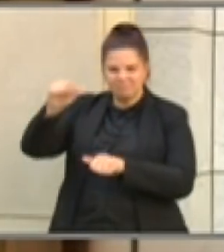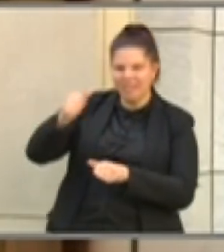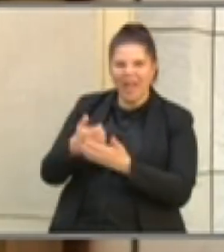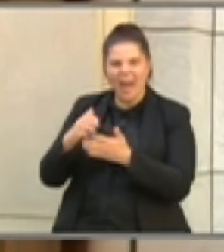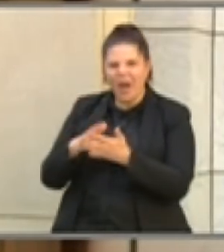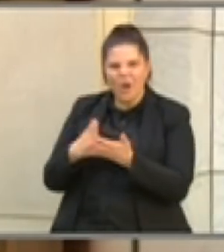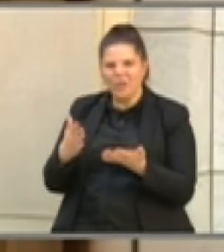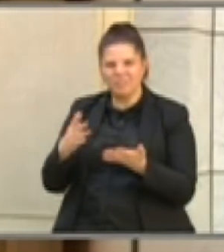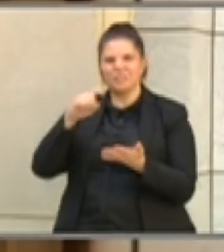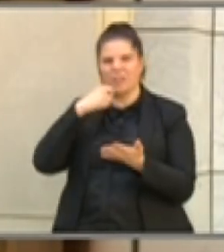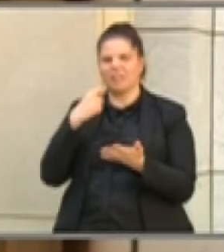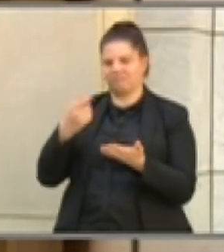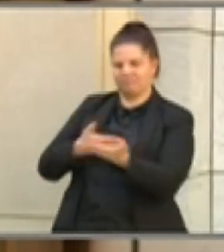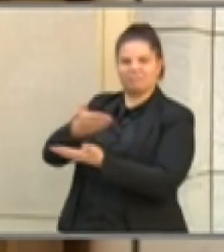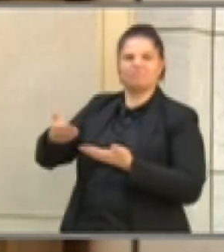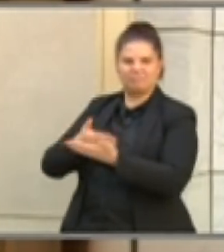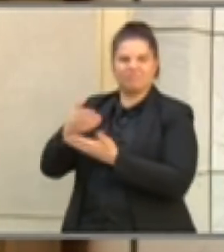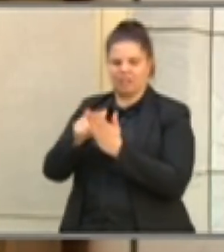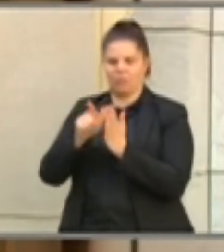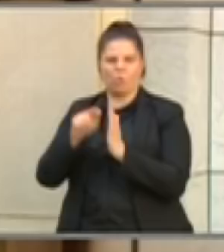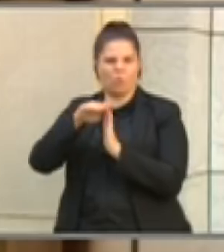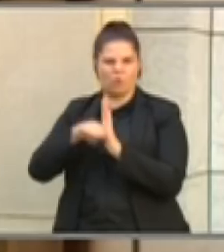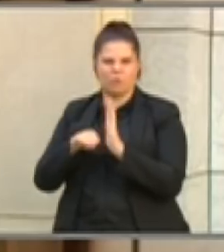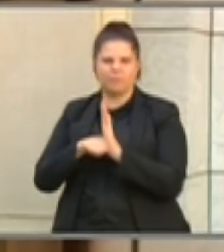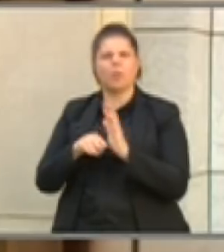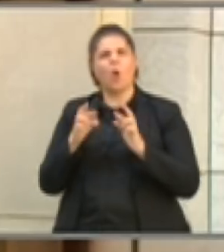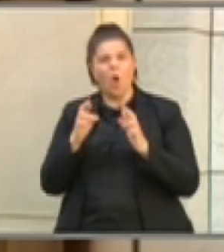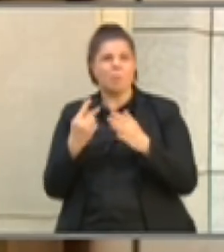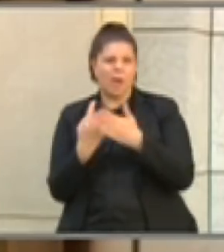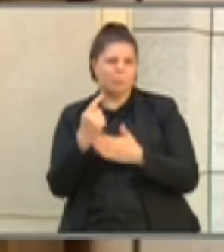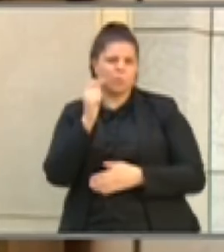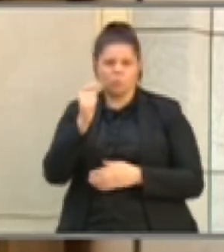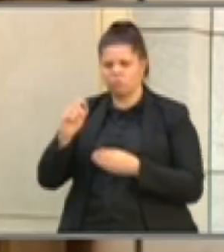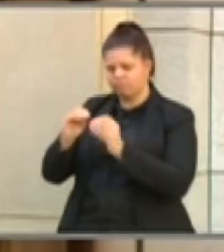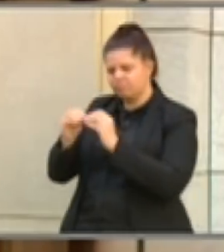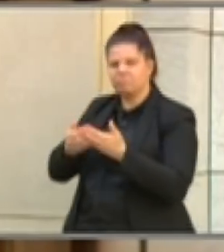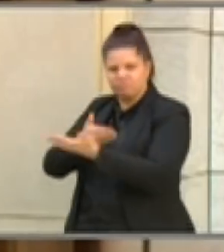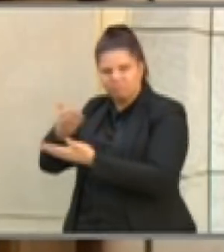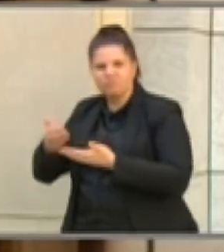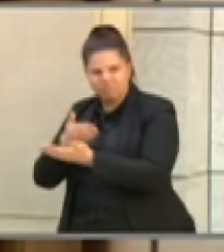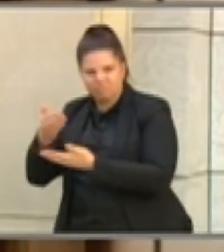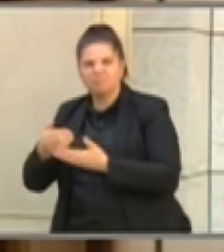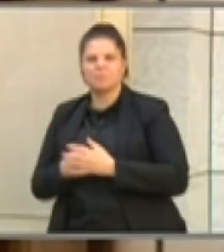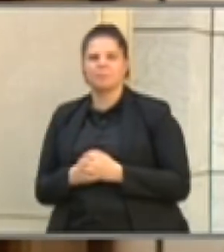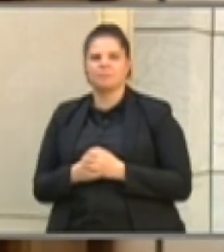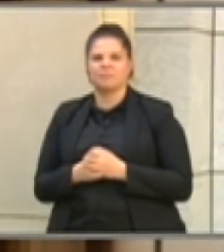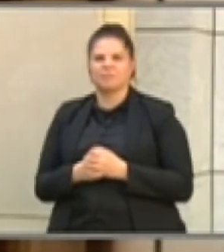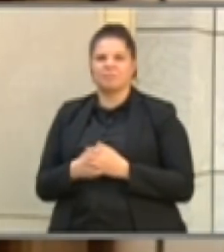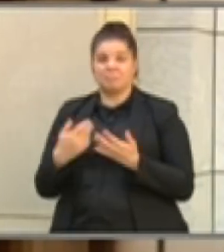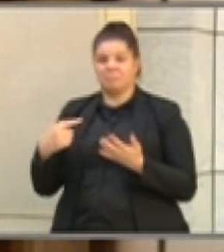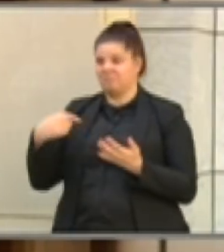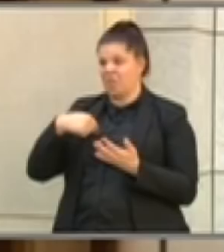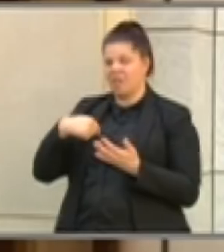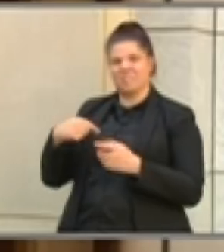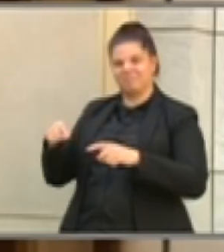be contained in that legislation. But I hope to move through that in a cooperative way as quickly as possible, and I've had productive